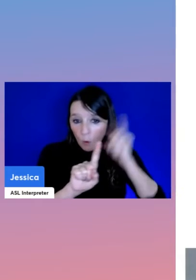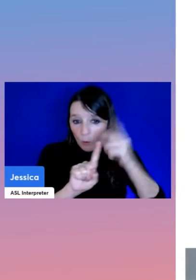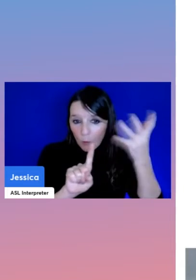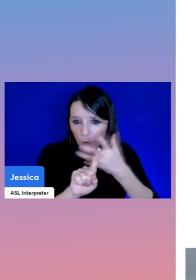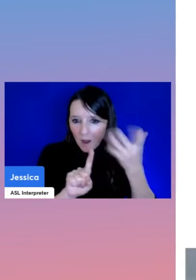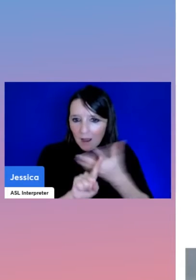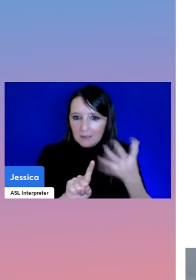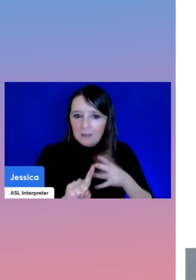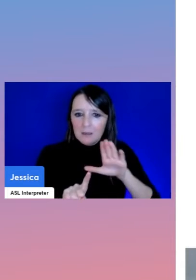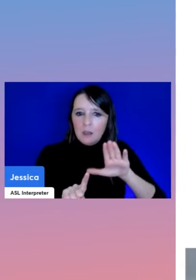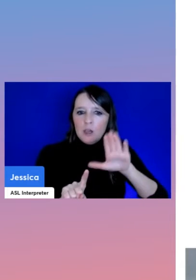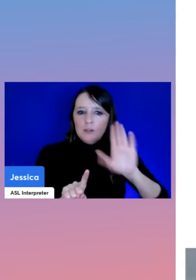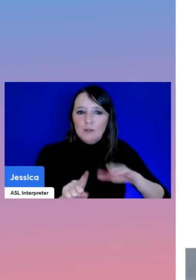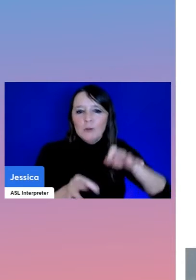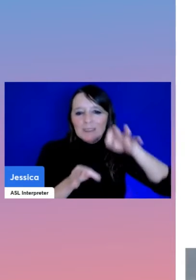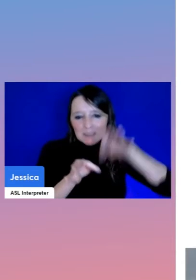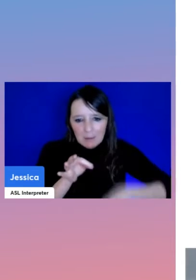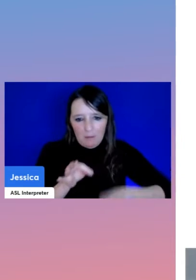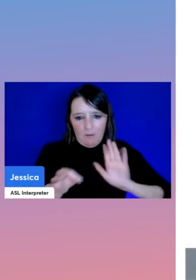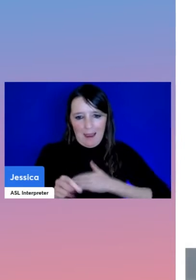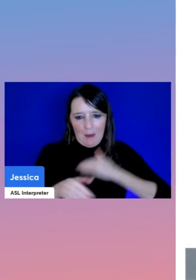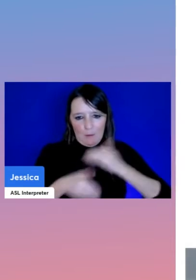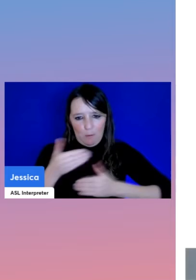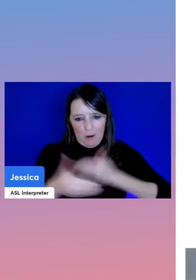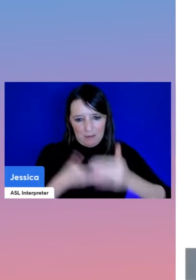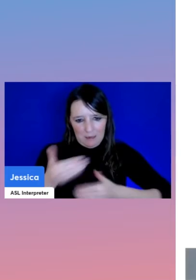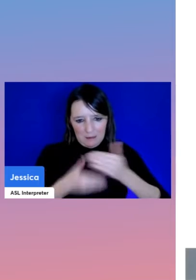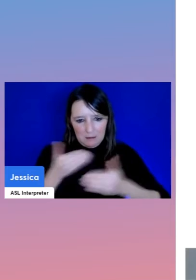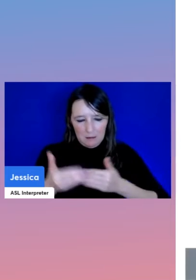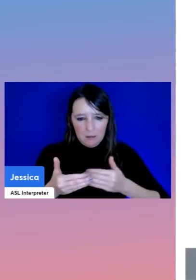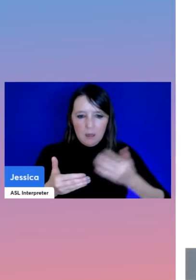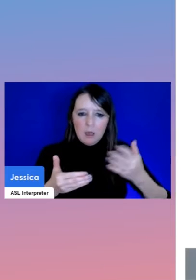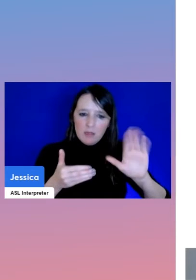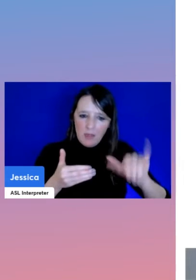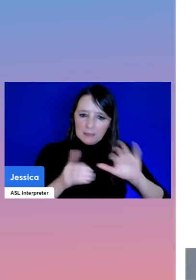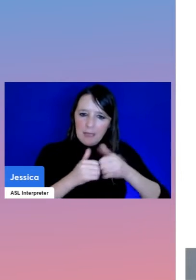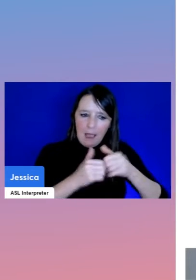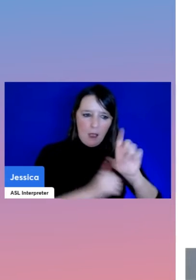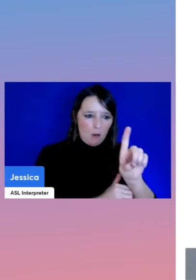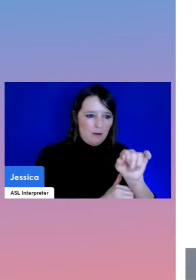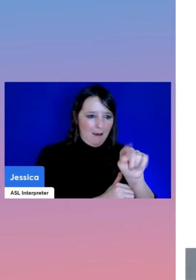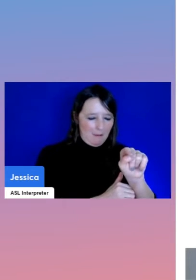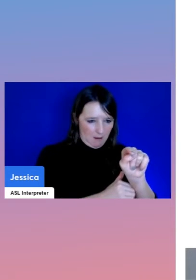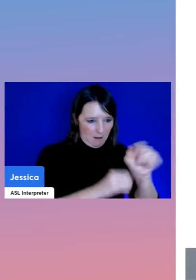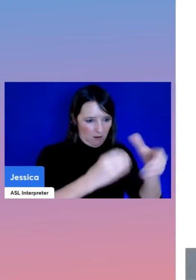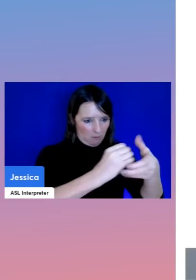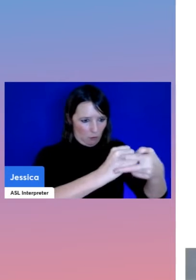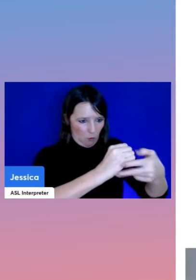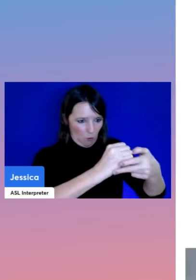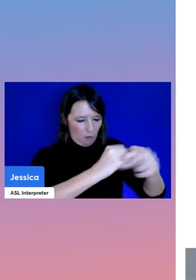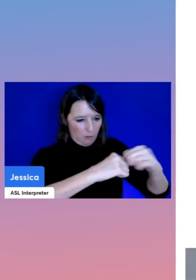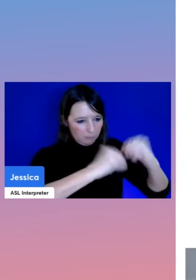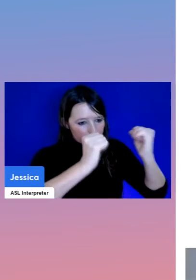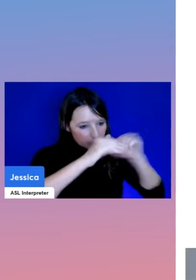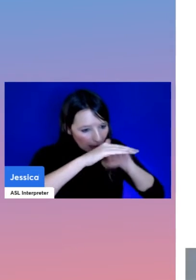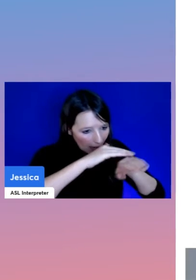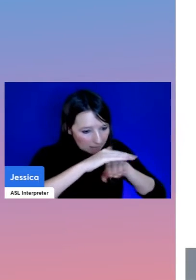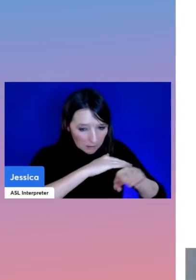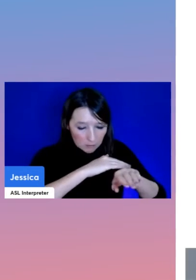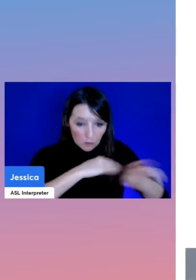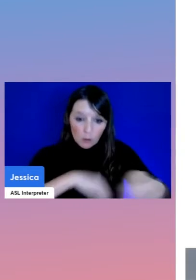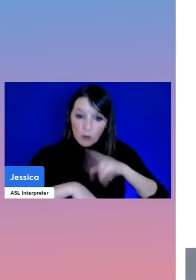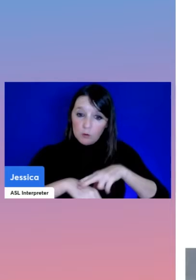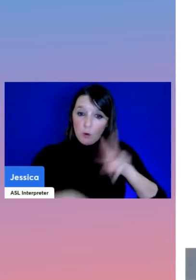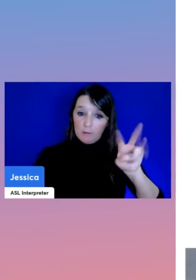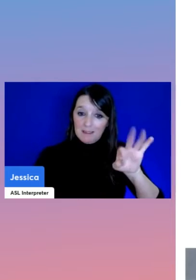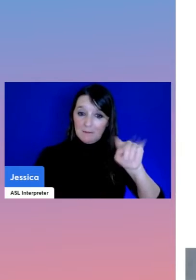unsealing Vault, which is an essential step to access the data which is stored within it. Normally, Vault starts in